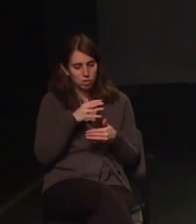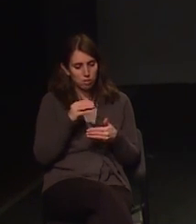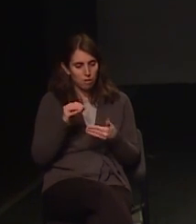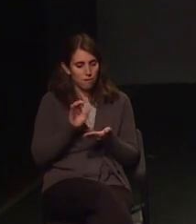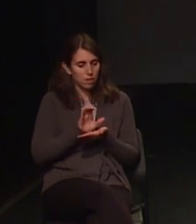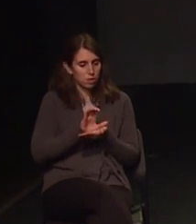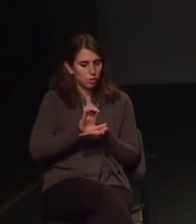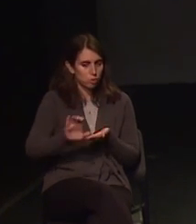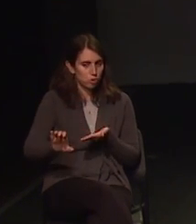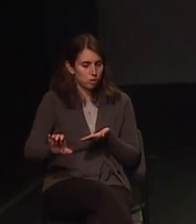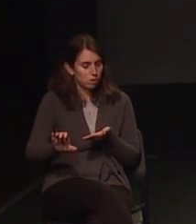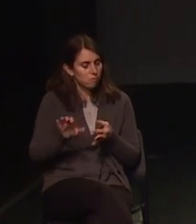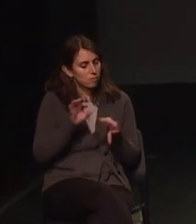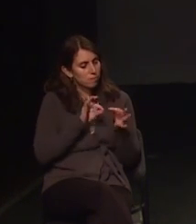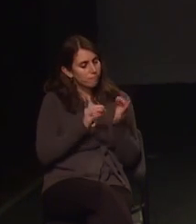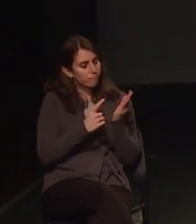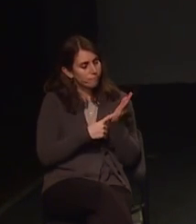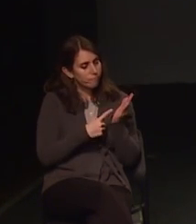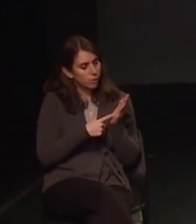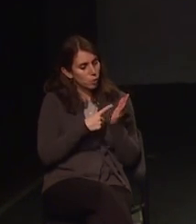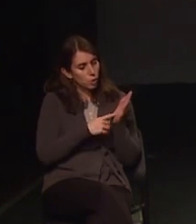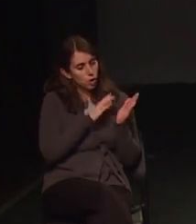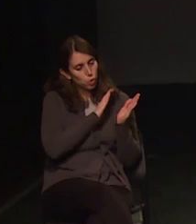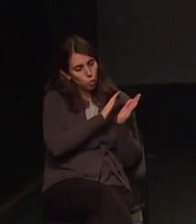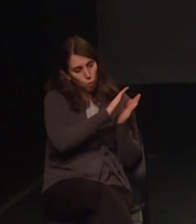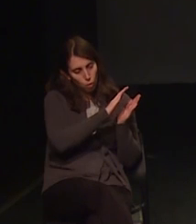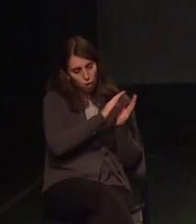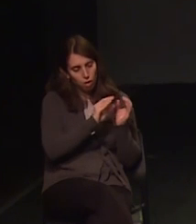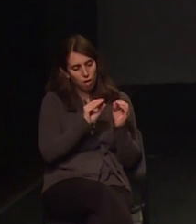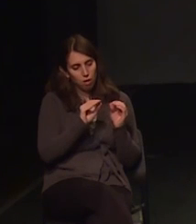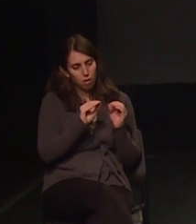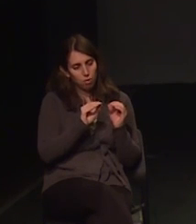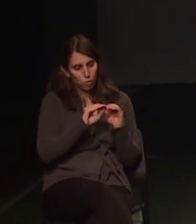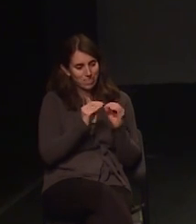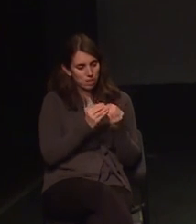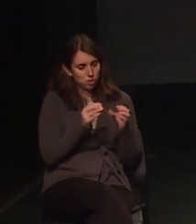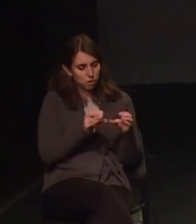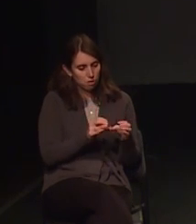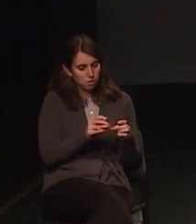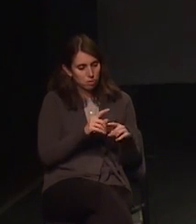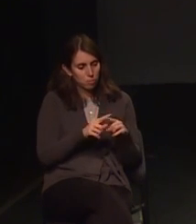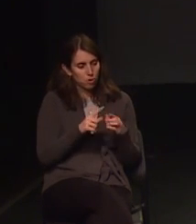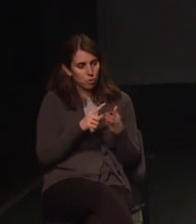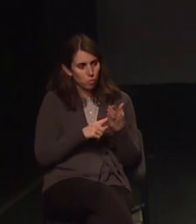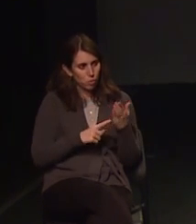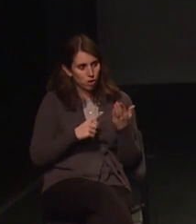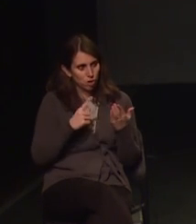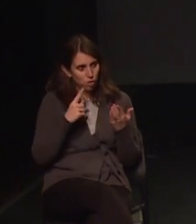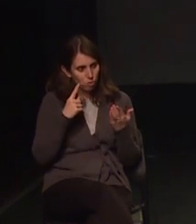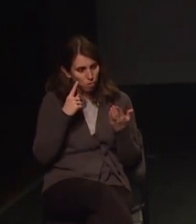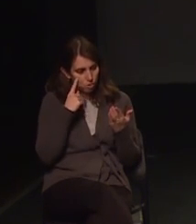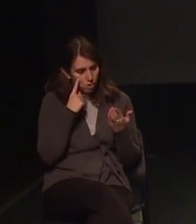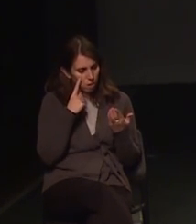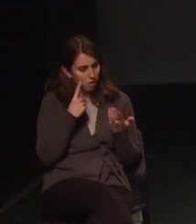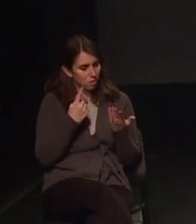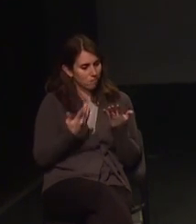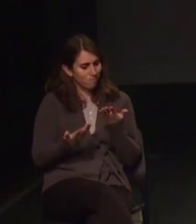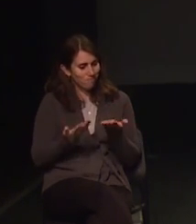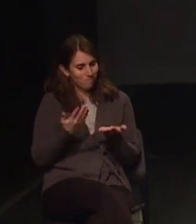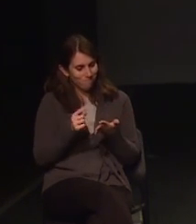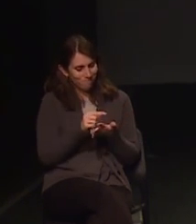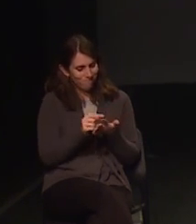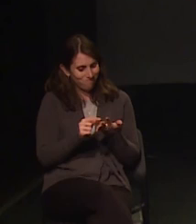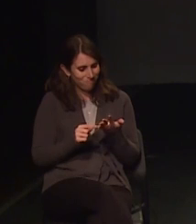your organization does, what do you think the tensions are that keep it in or exclude disability from